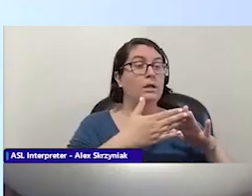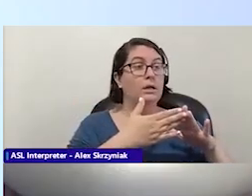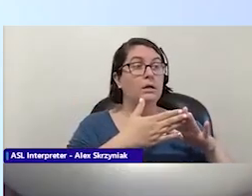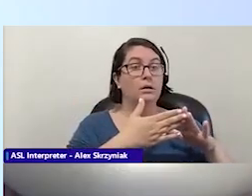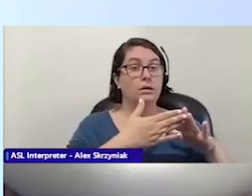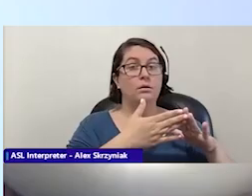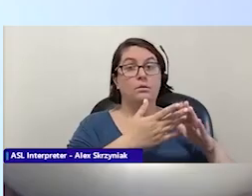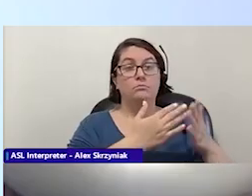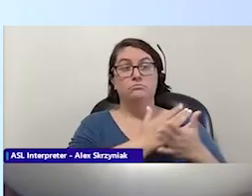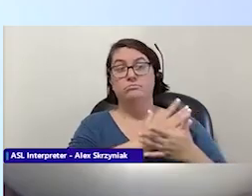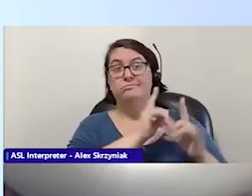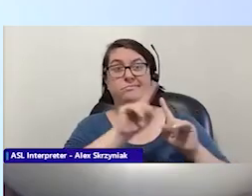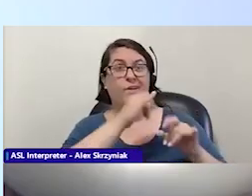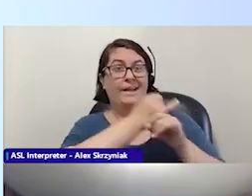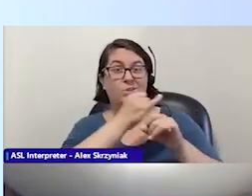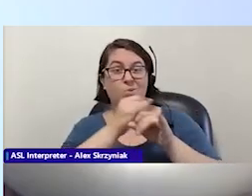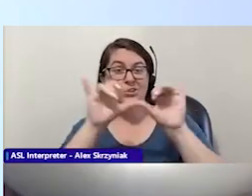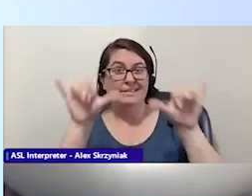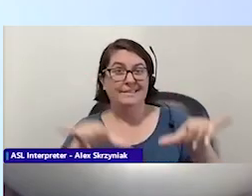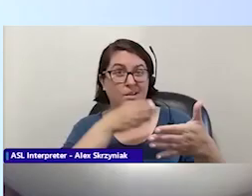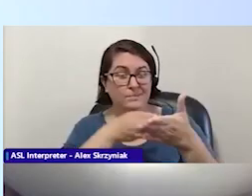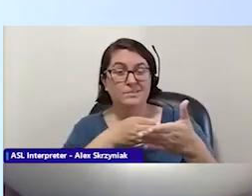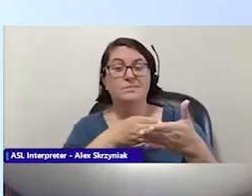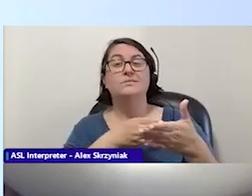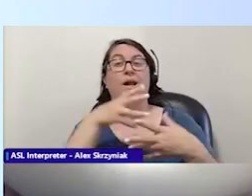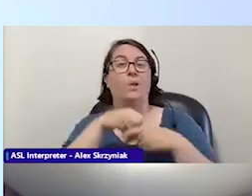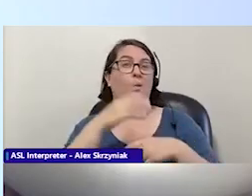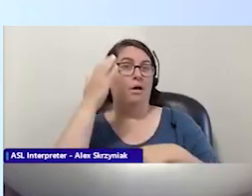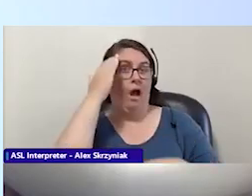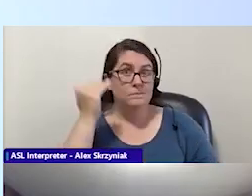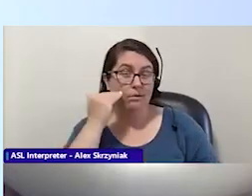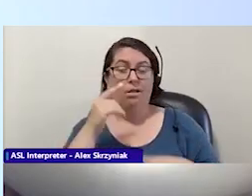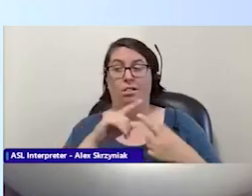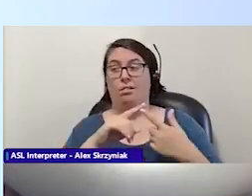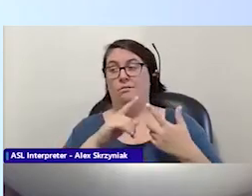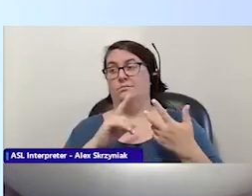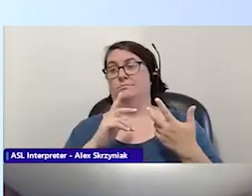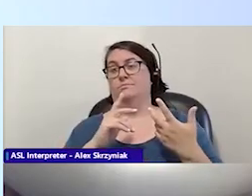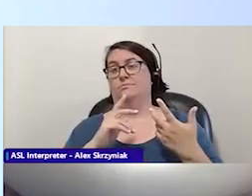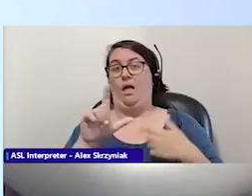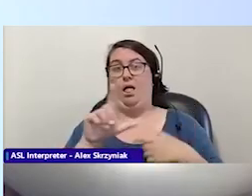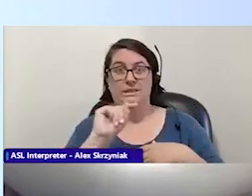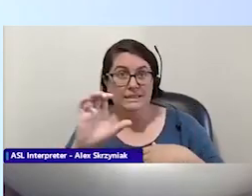range of institutional settings, including hospitals and long-term care and assisted